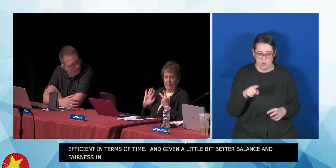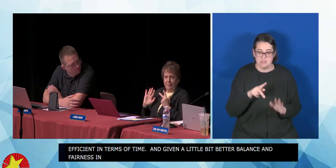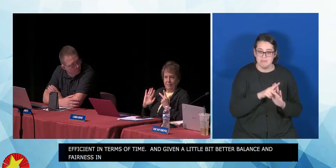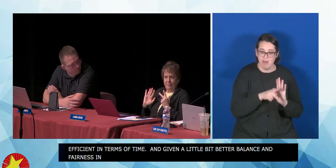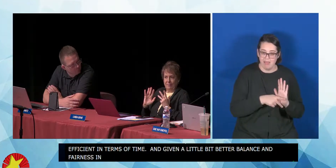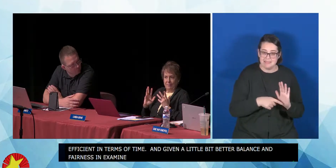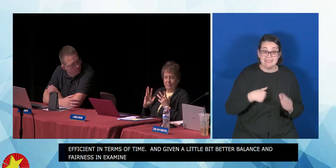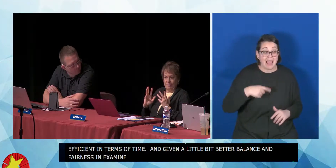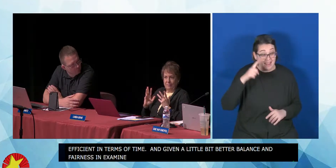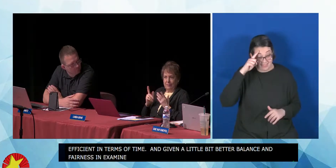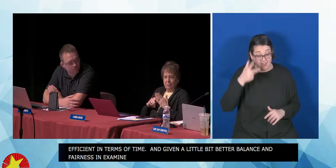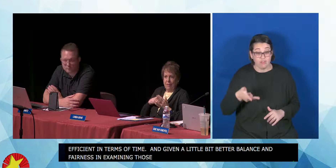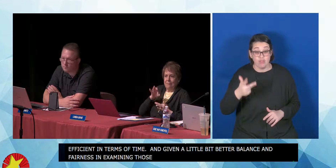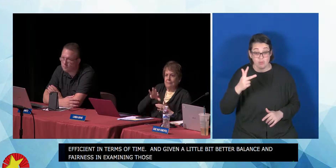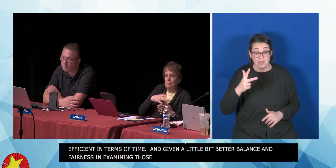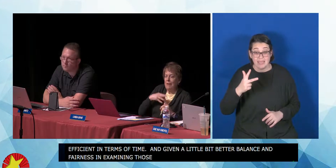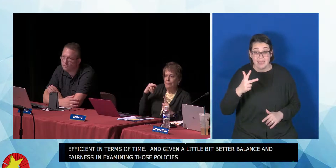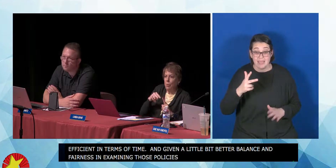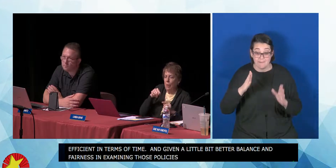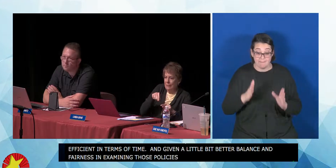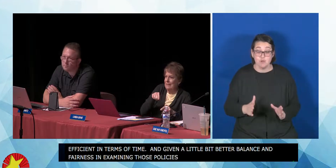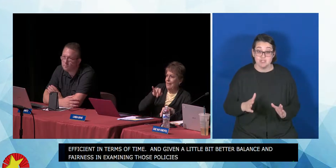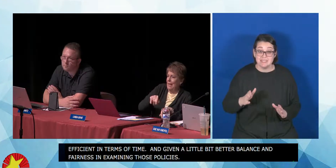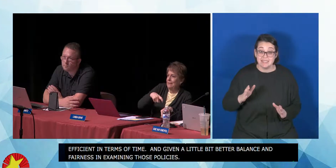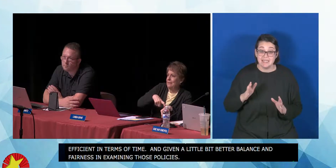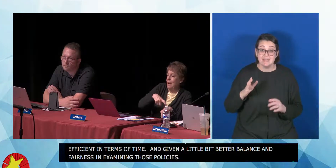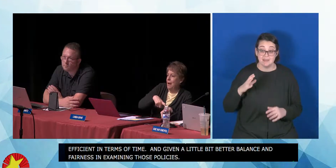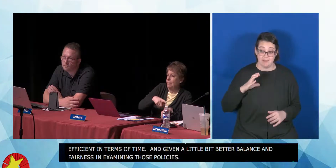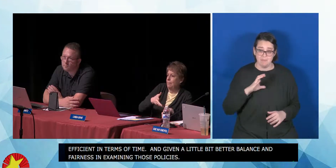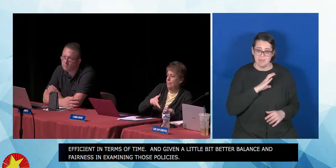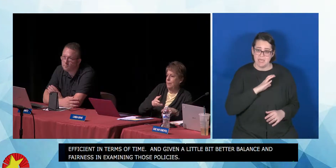committee is sufficient. And,